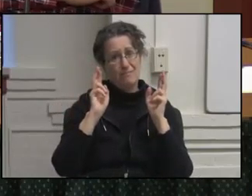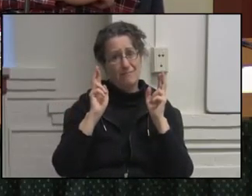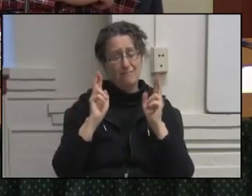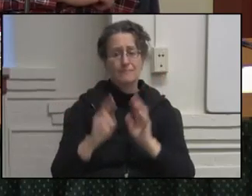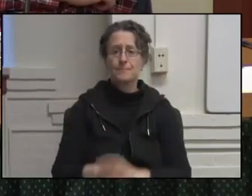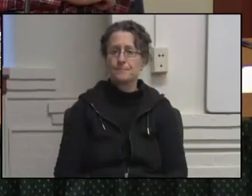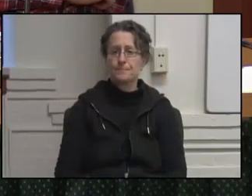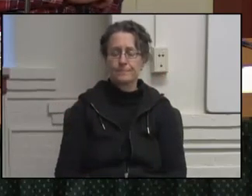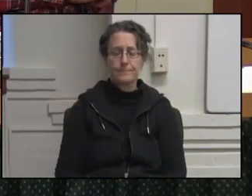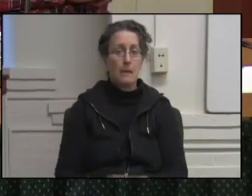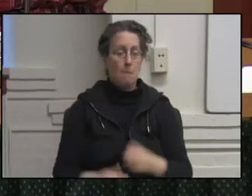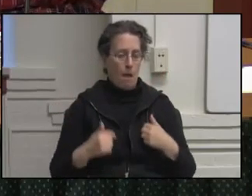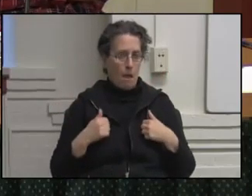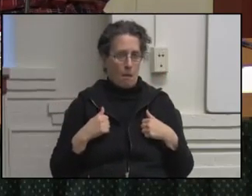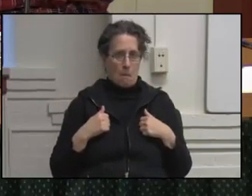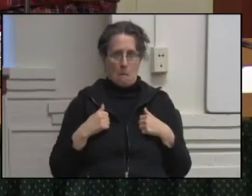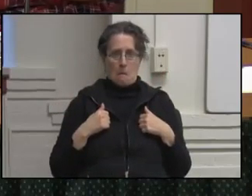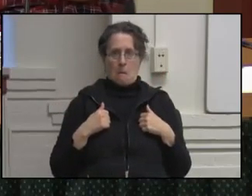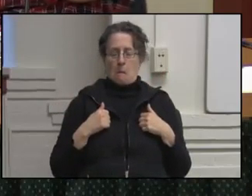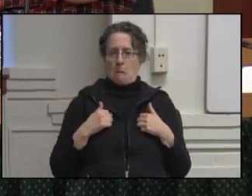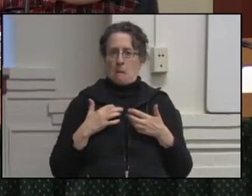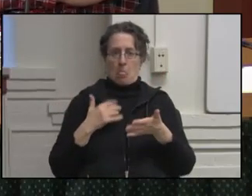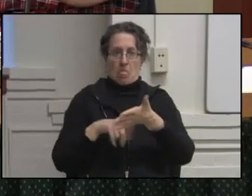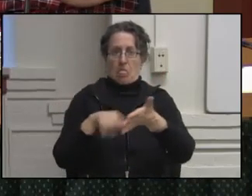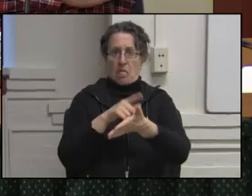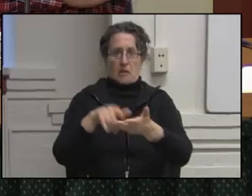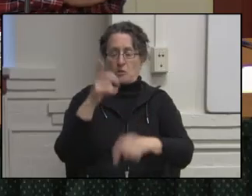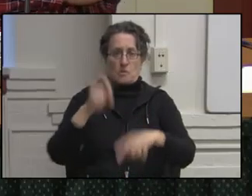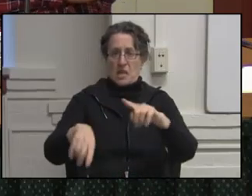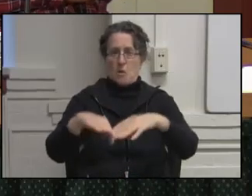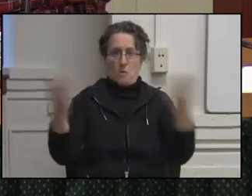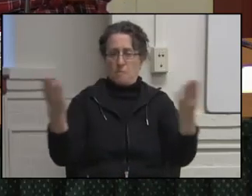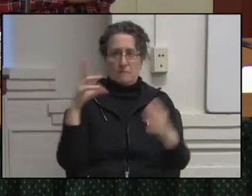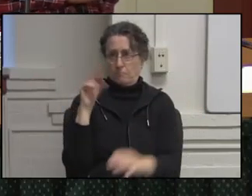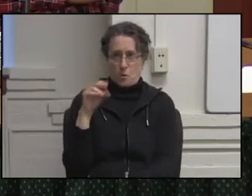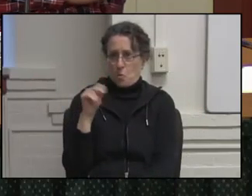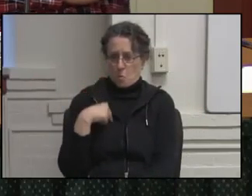But, you know, far be it from me to say you can't have your beer.